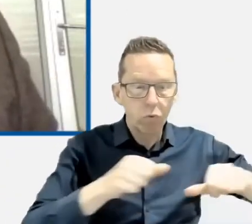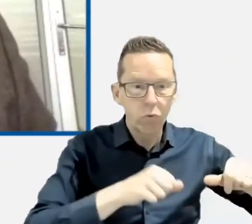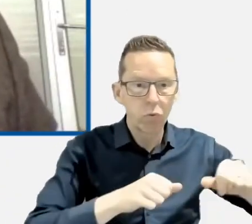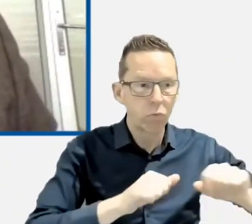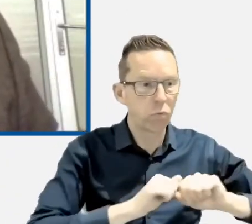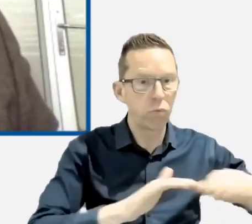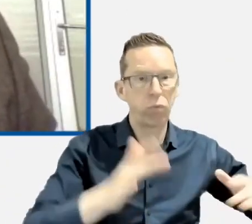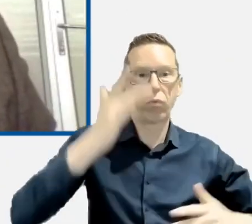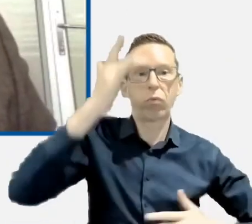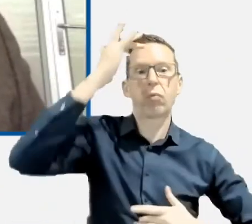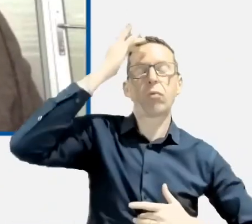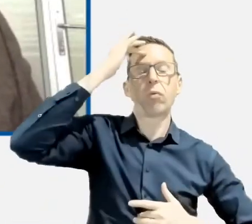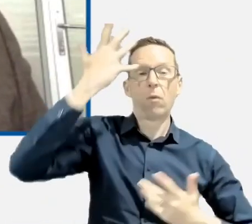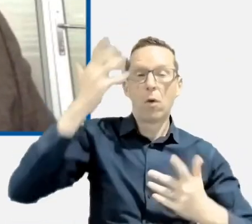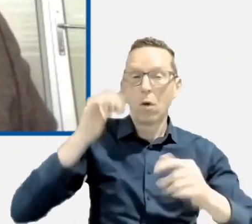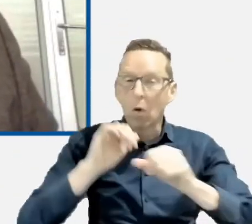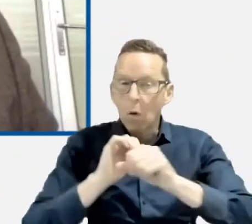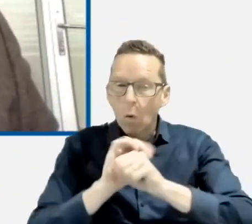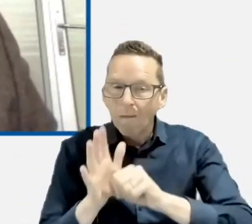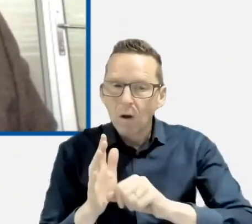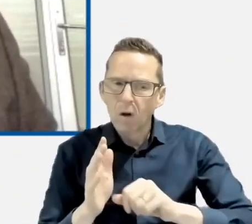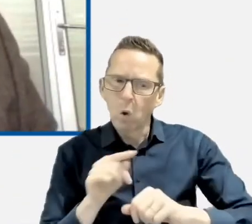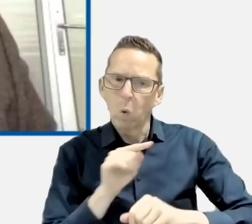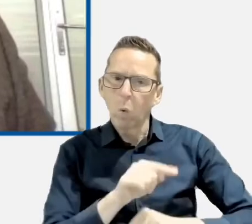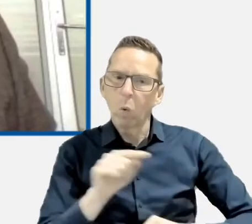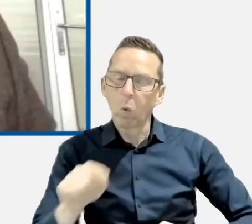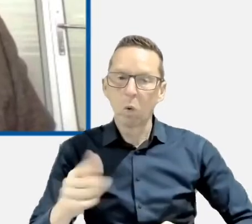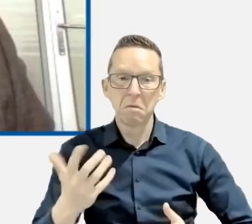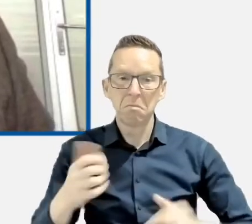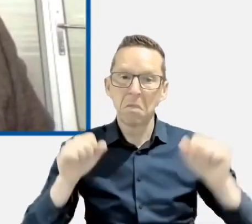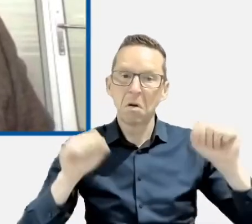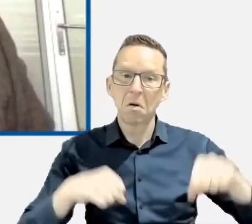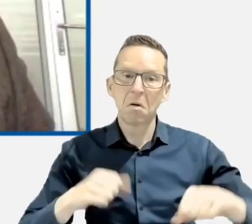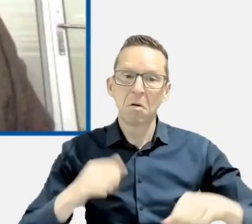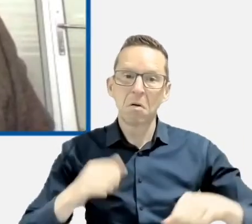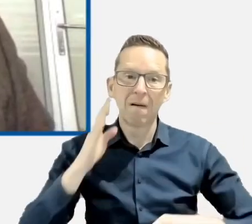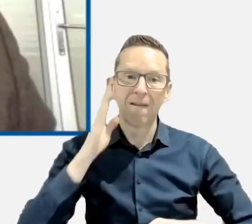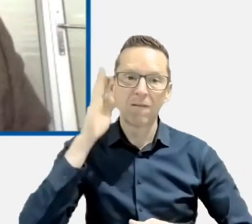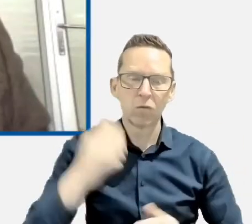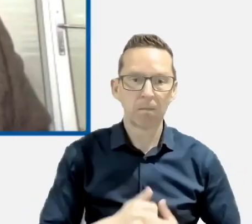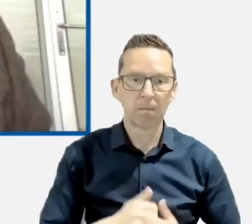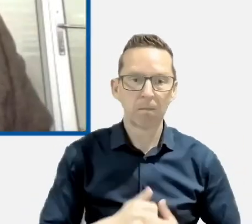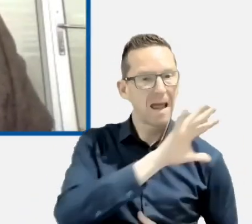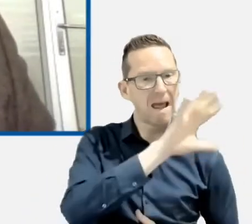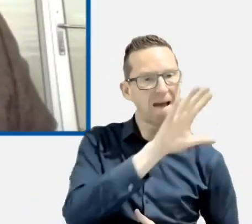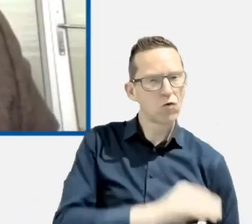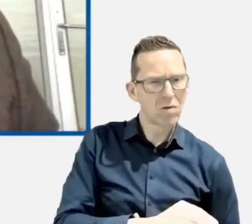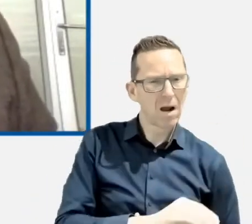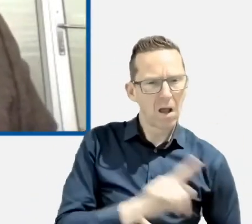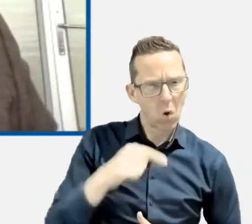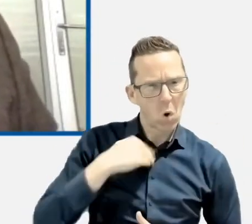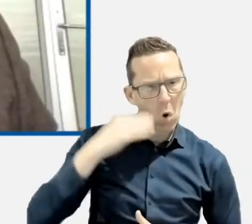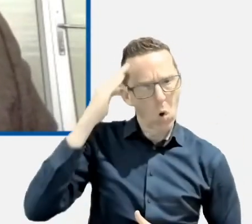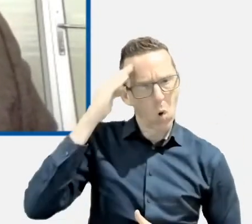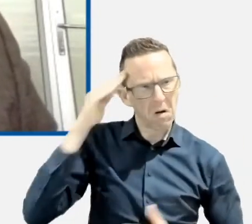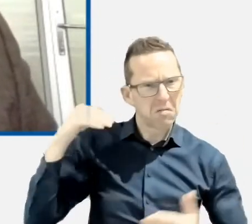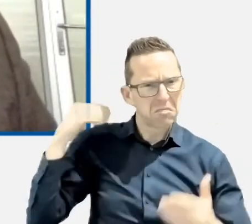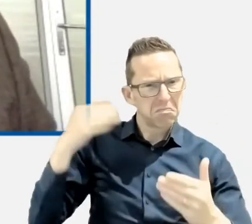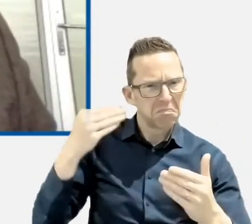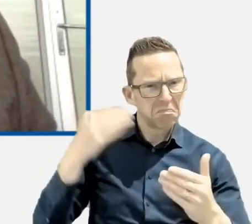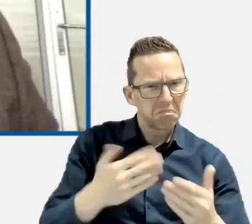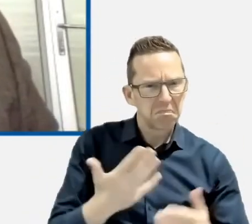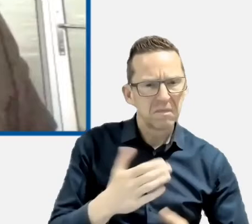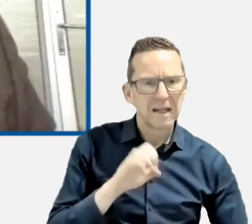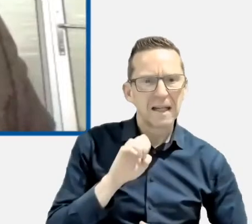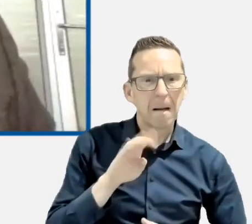country, South Africa, of which we are having direct links. So basically, we need to ensure that with those